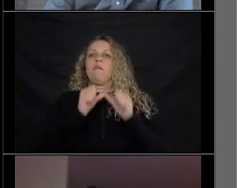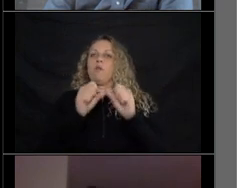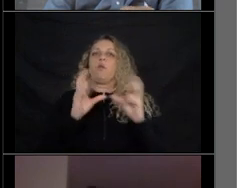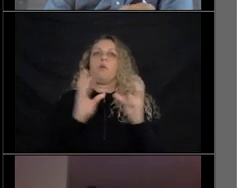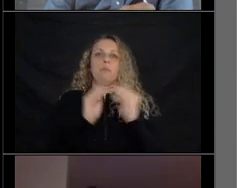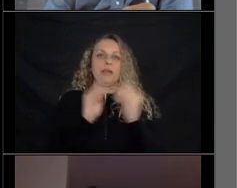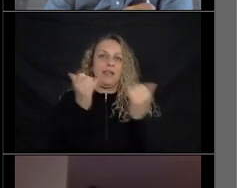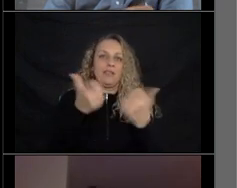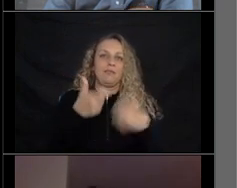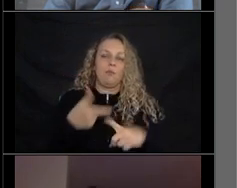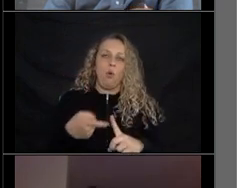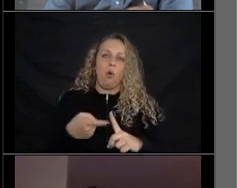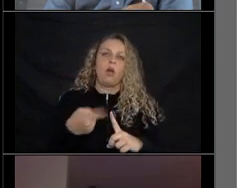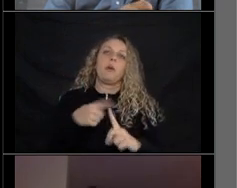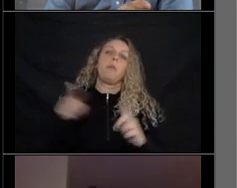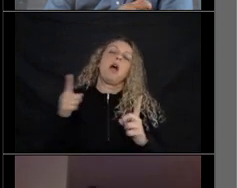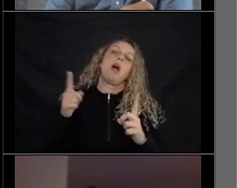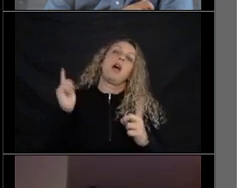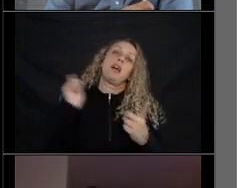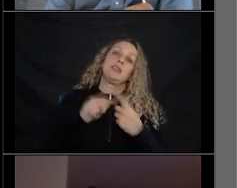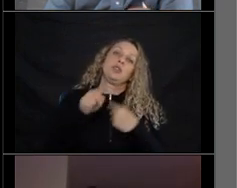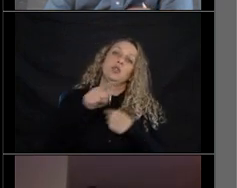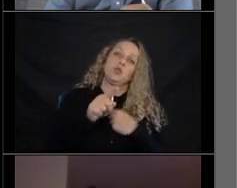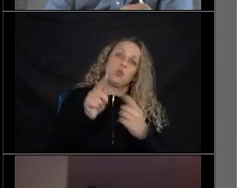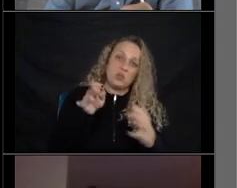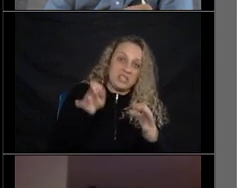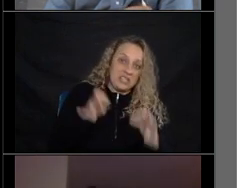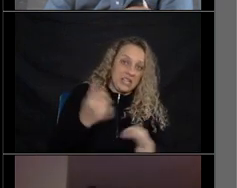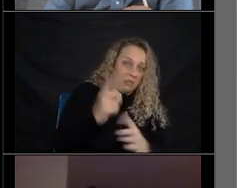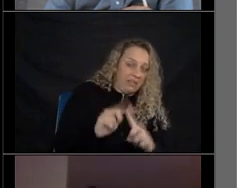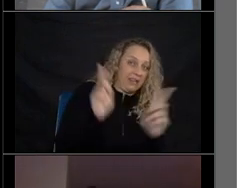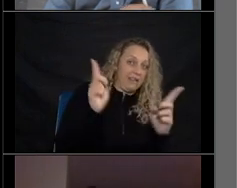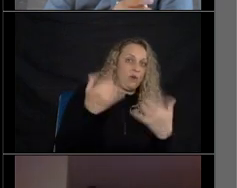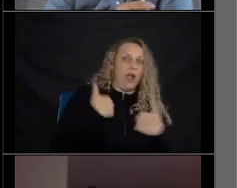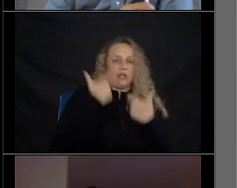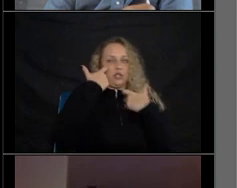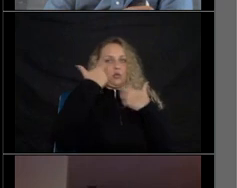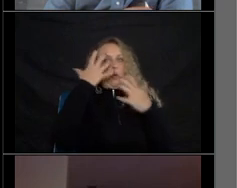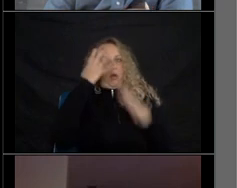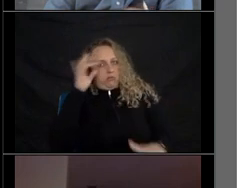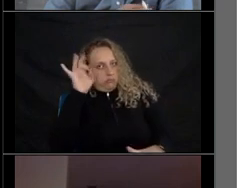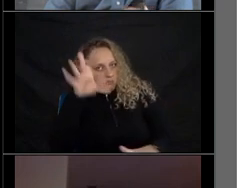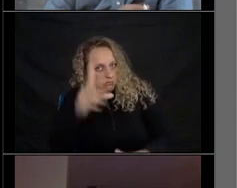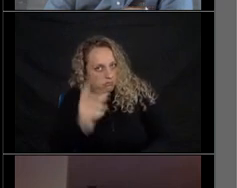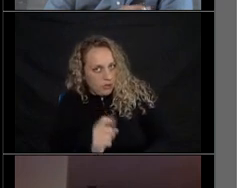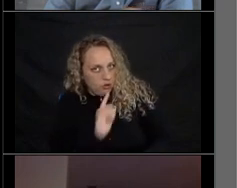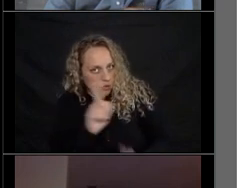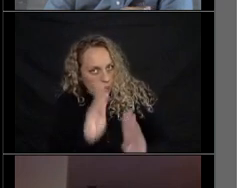at this point, but until you decide something different, I just want to make sure you